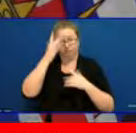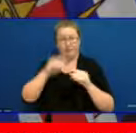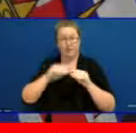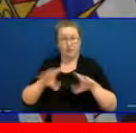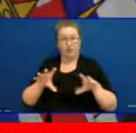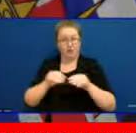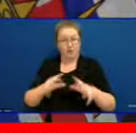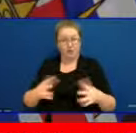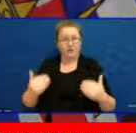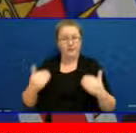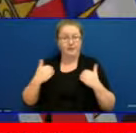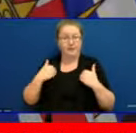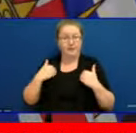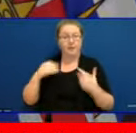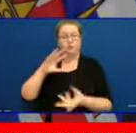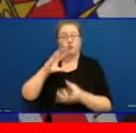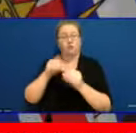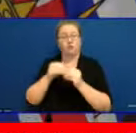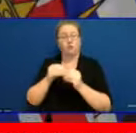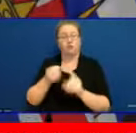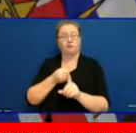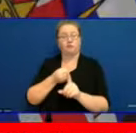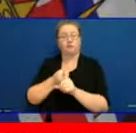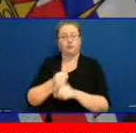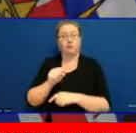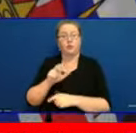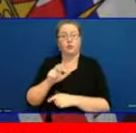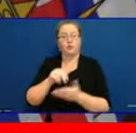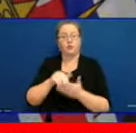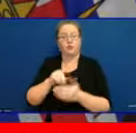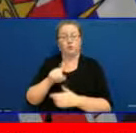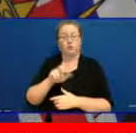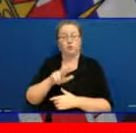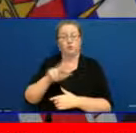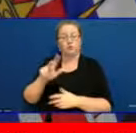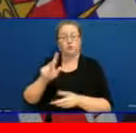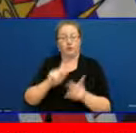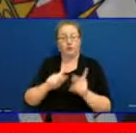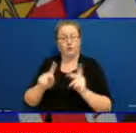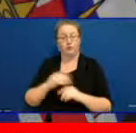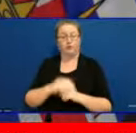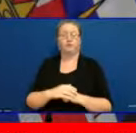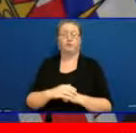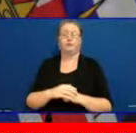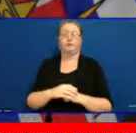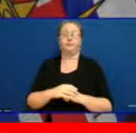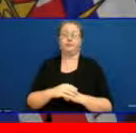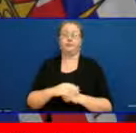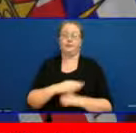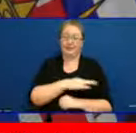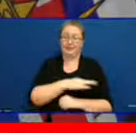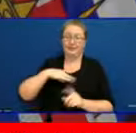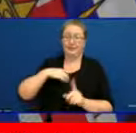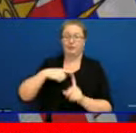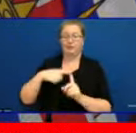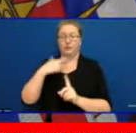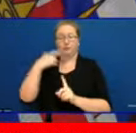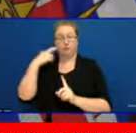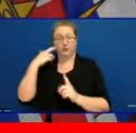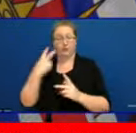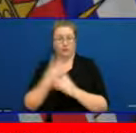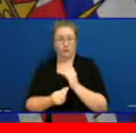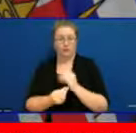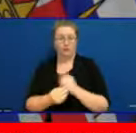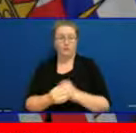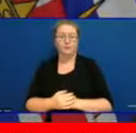acute care, affecting 1,331 people, 764 residents, and 561